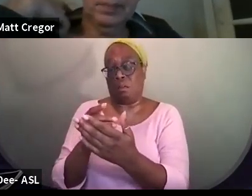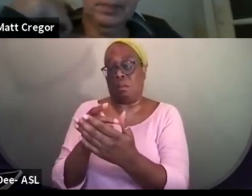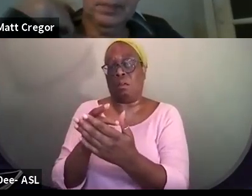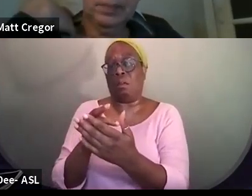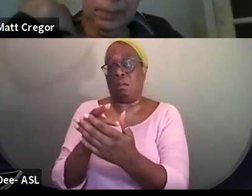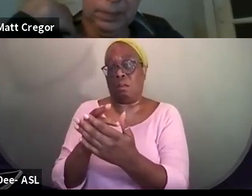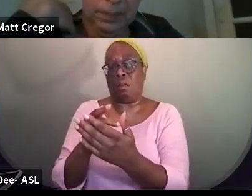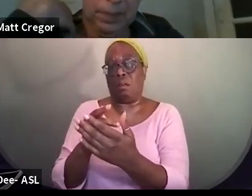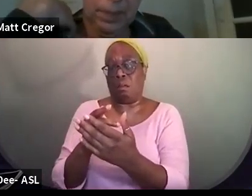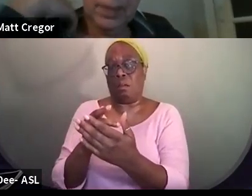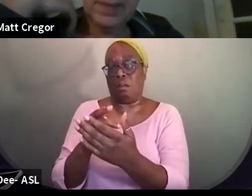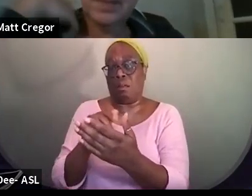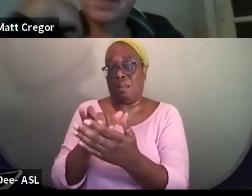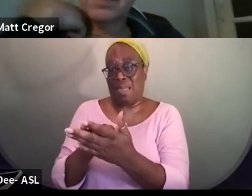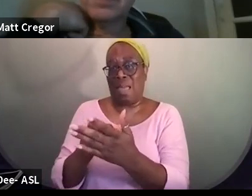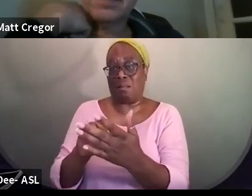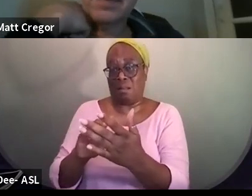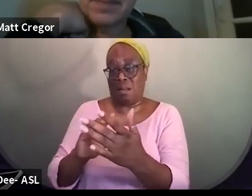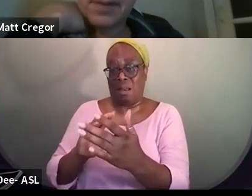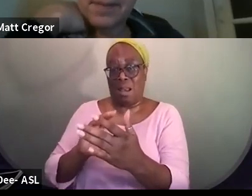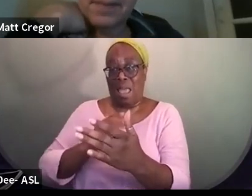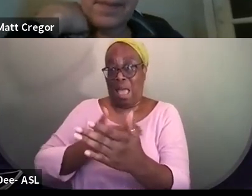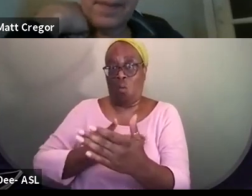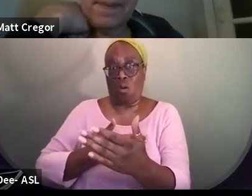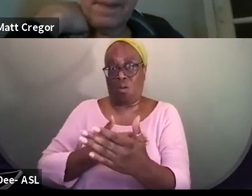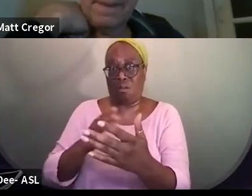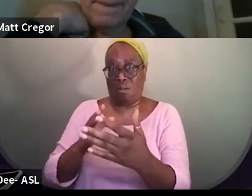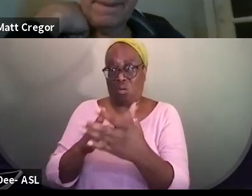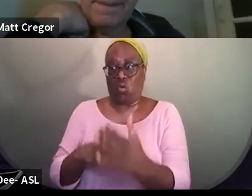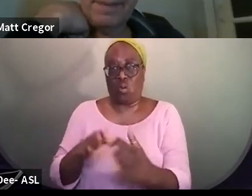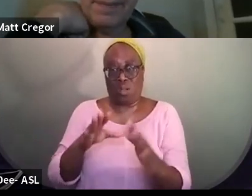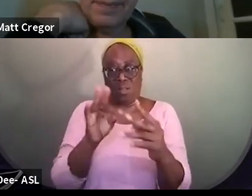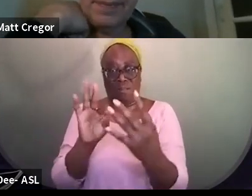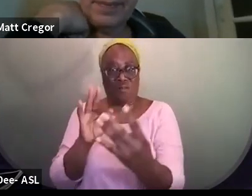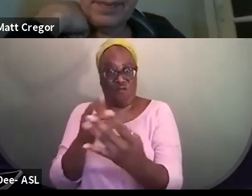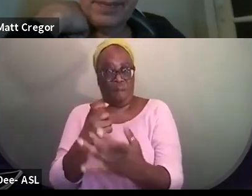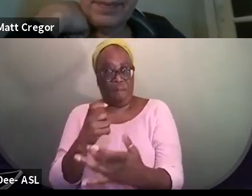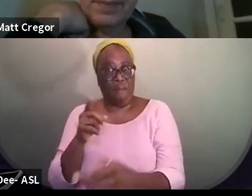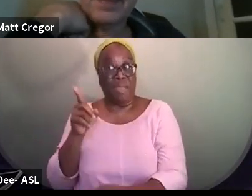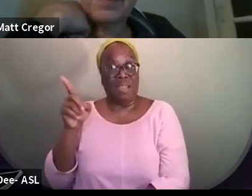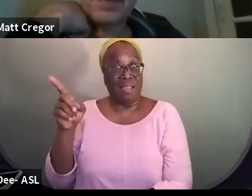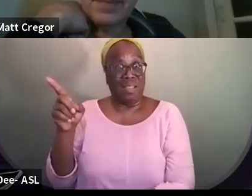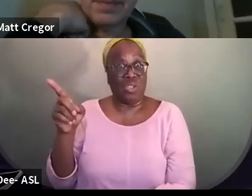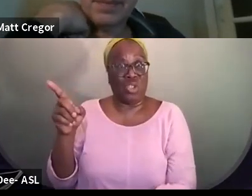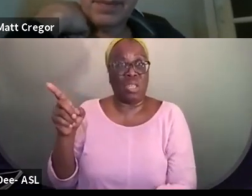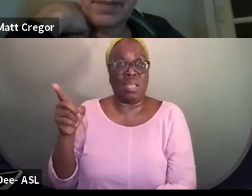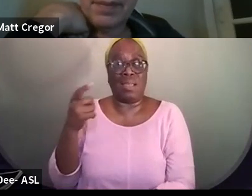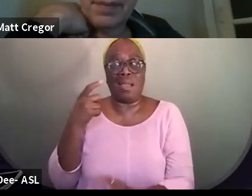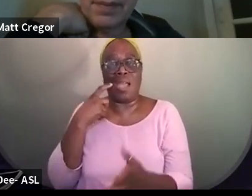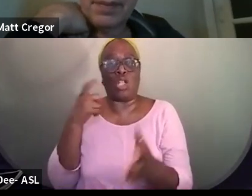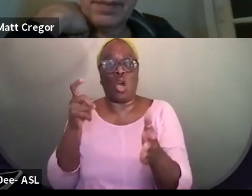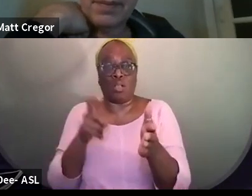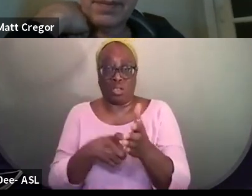that our students for the exam schools are chosen from. She simply acknowledged you have